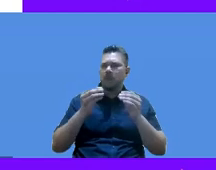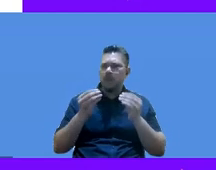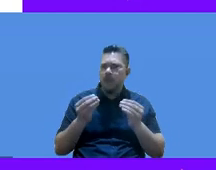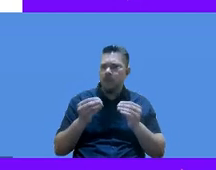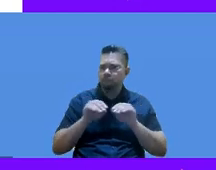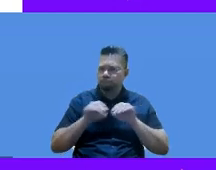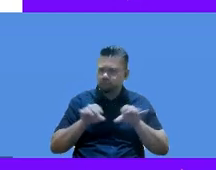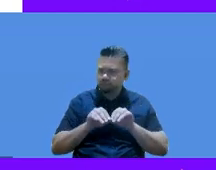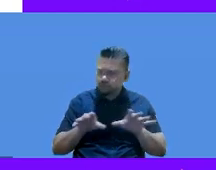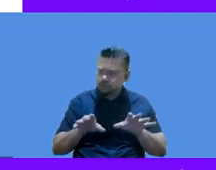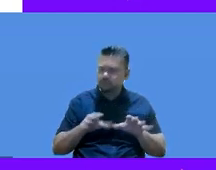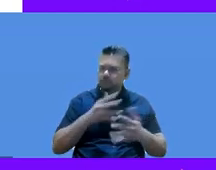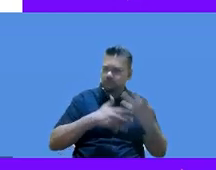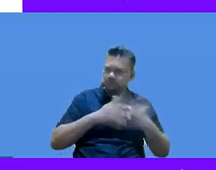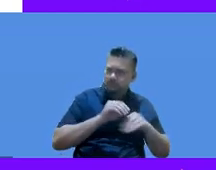and young people in your community,